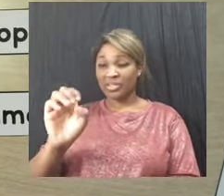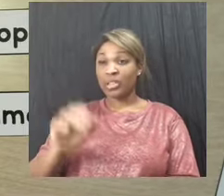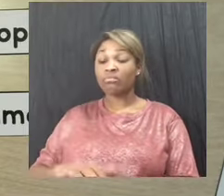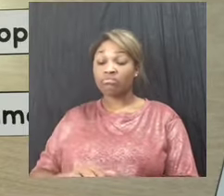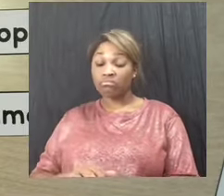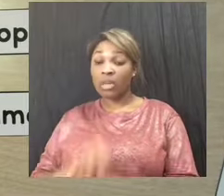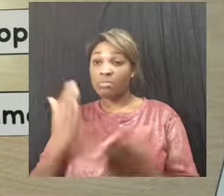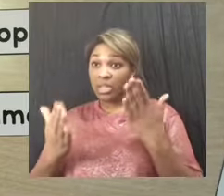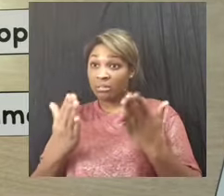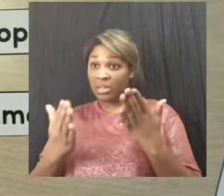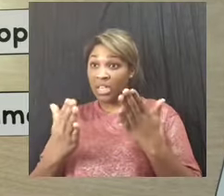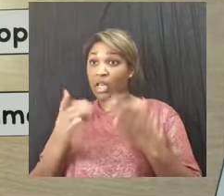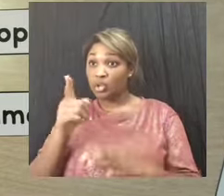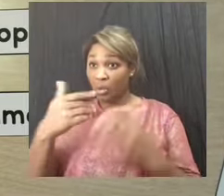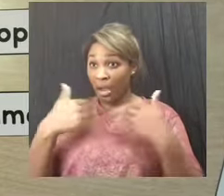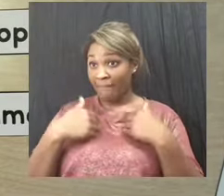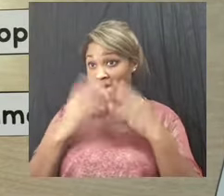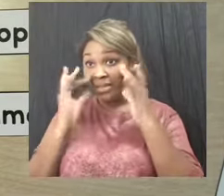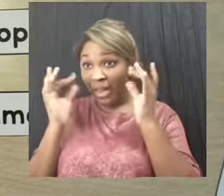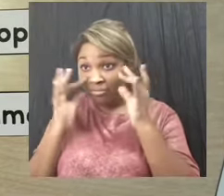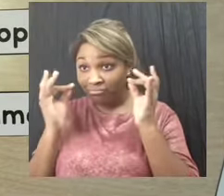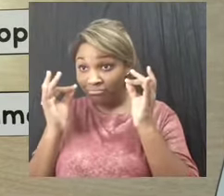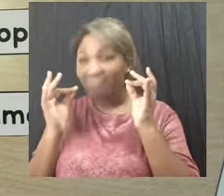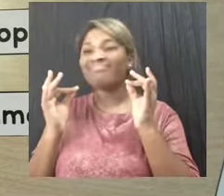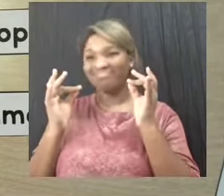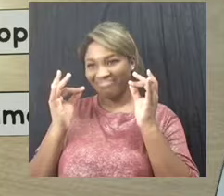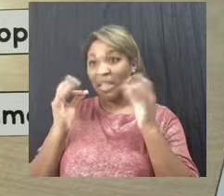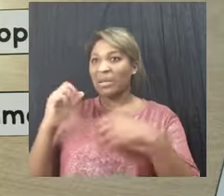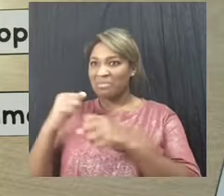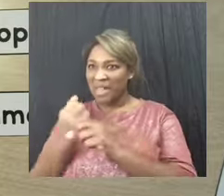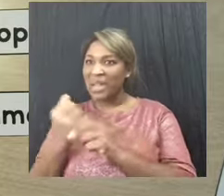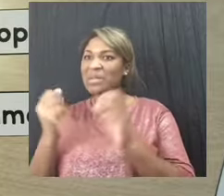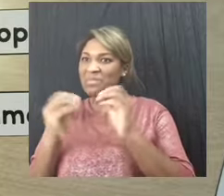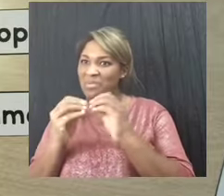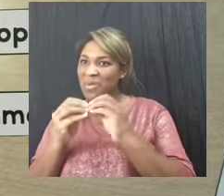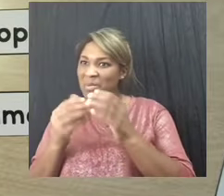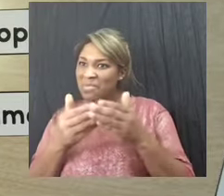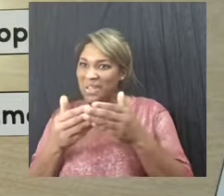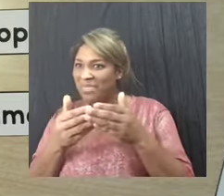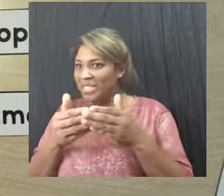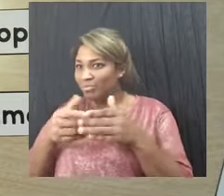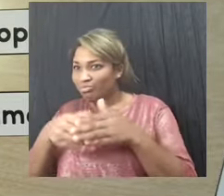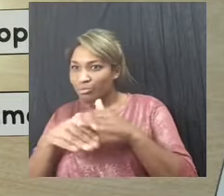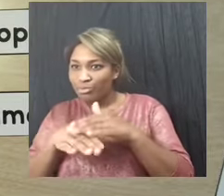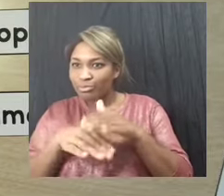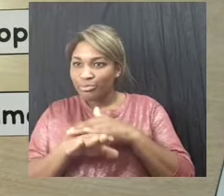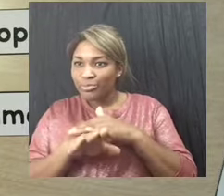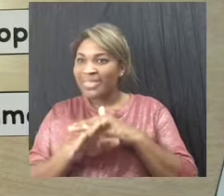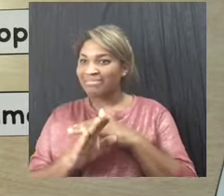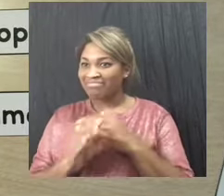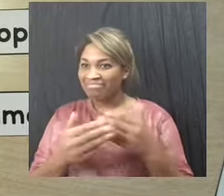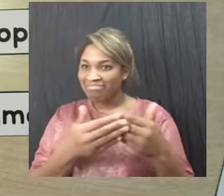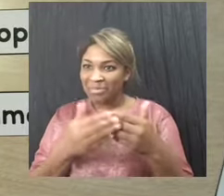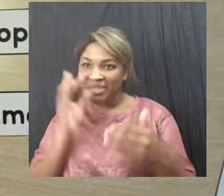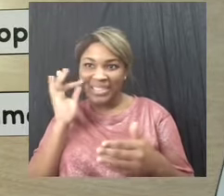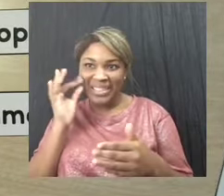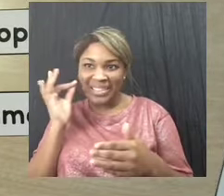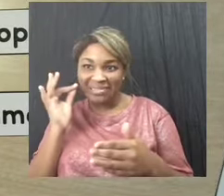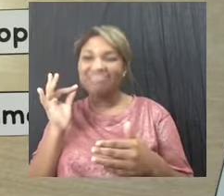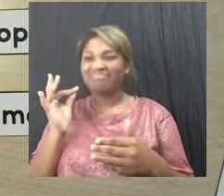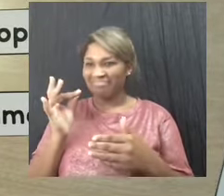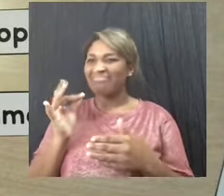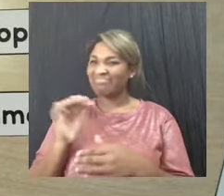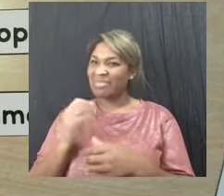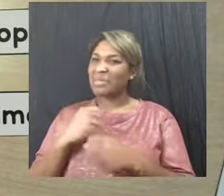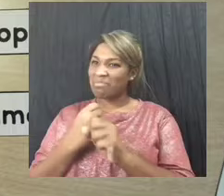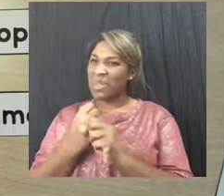reproduces and it has kittens. So reproduce means to make more of the same kind. So these